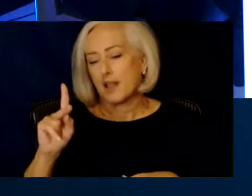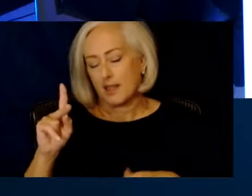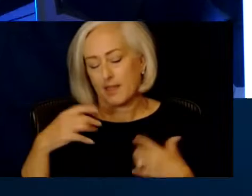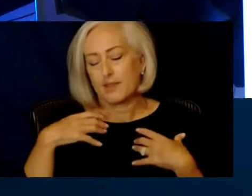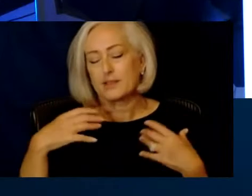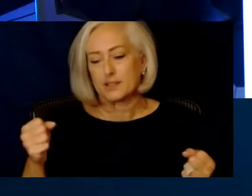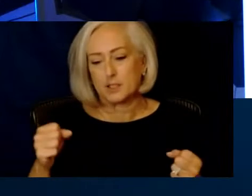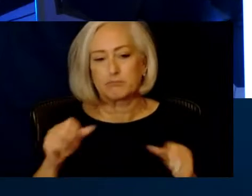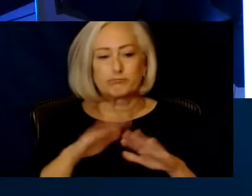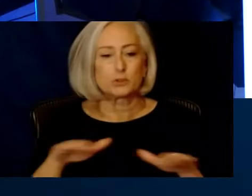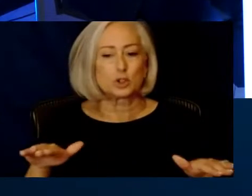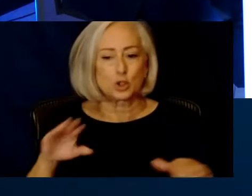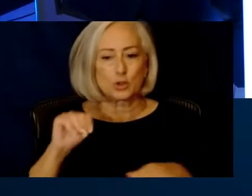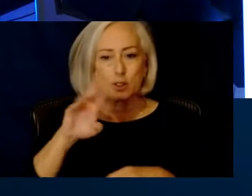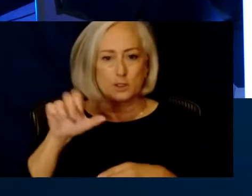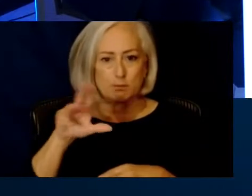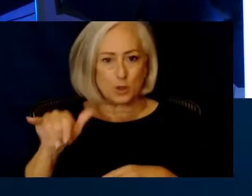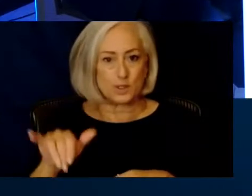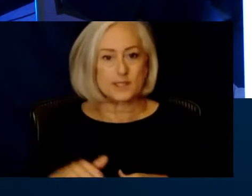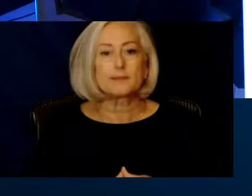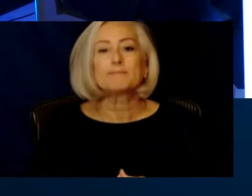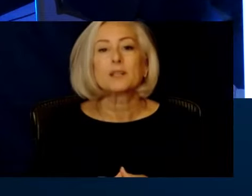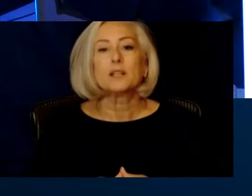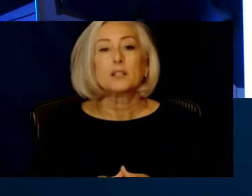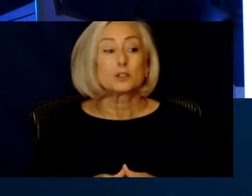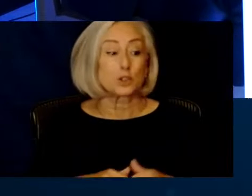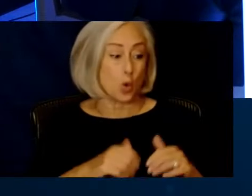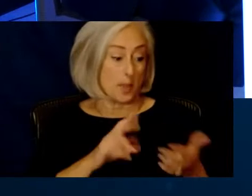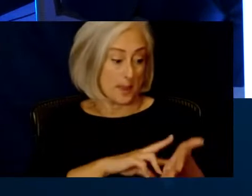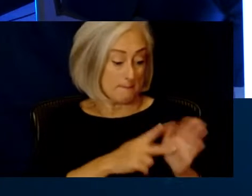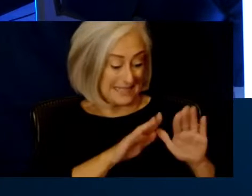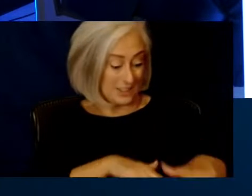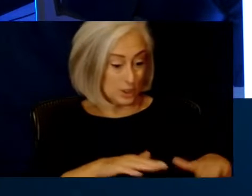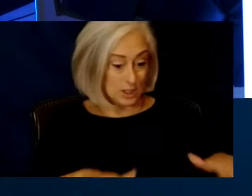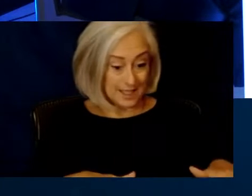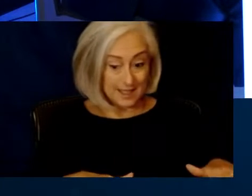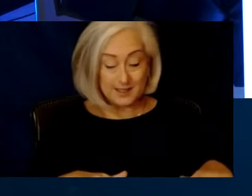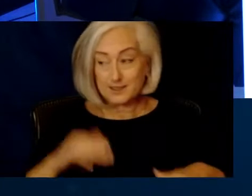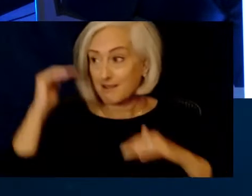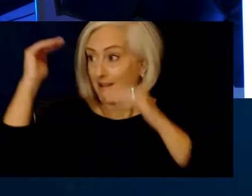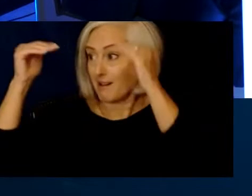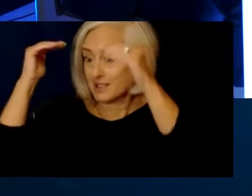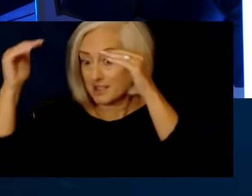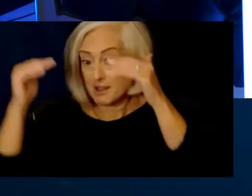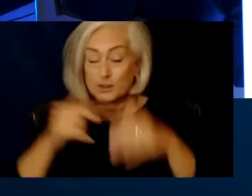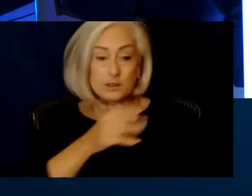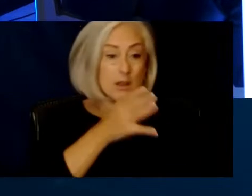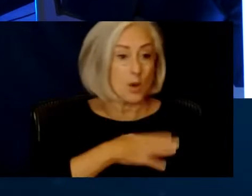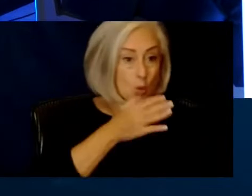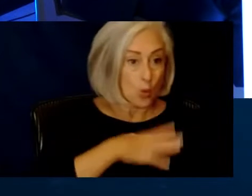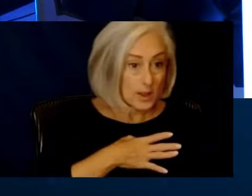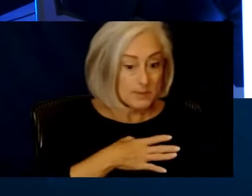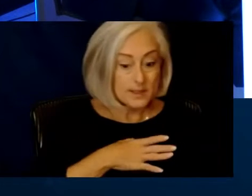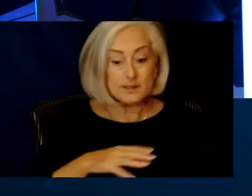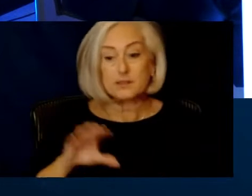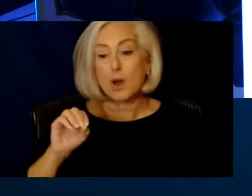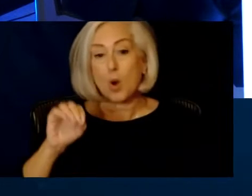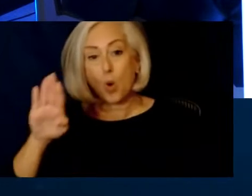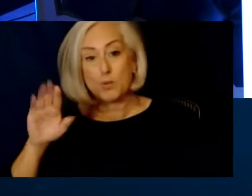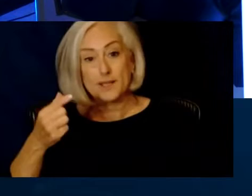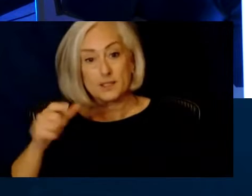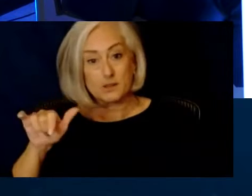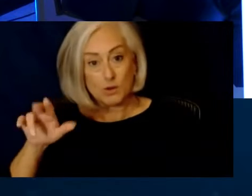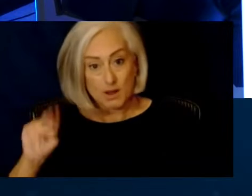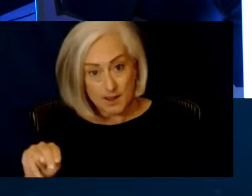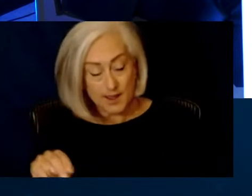lots of kid care, adult care, Mhm. primary care, women's care, Absolutely. OB visits, dental care,